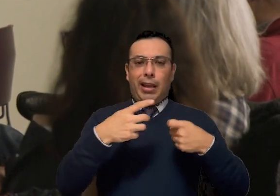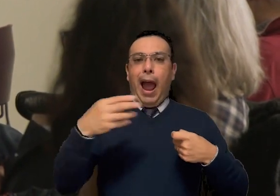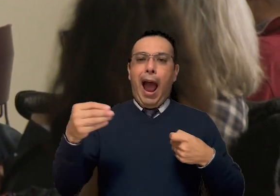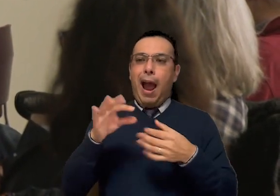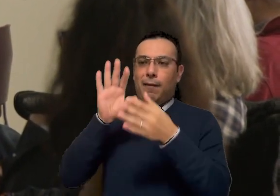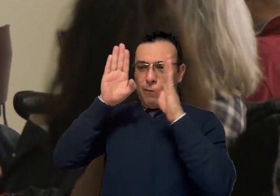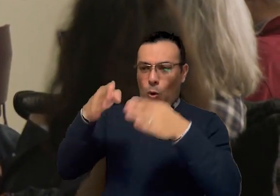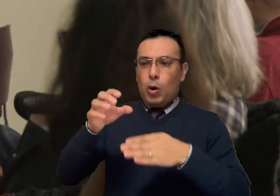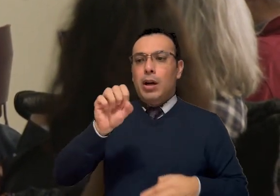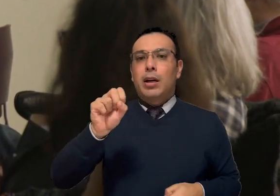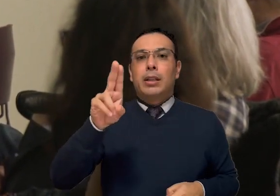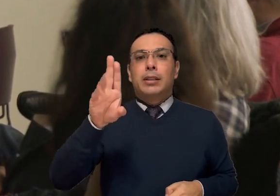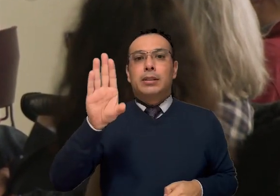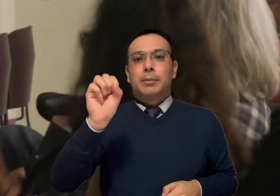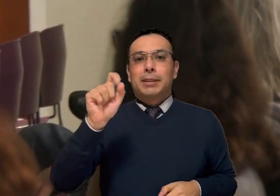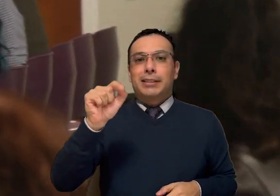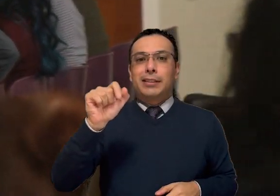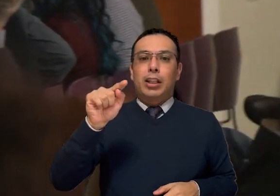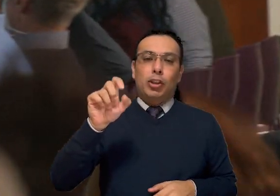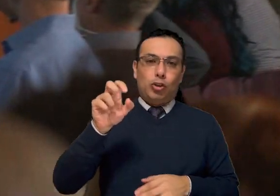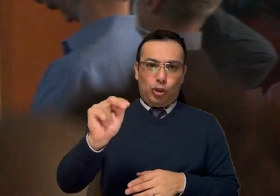corner.